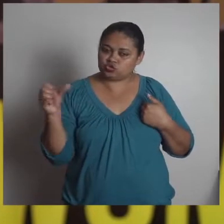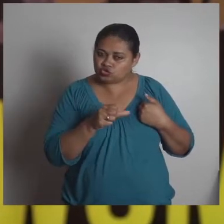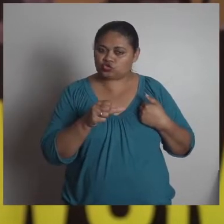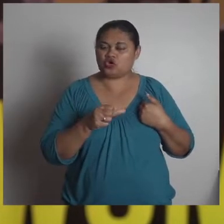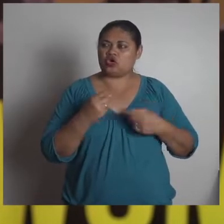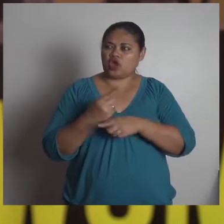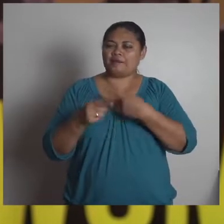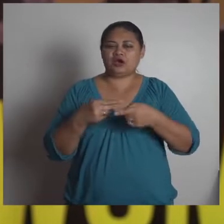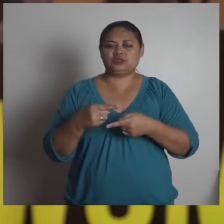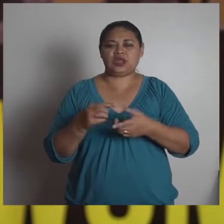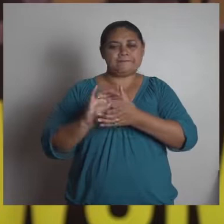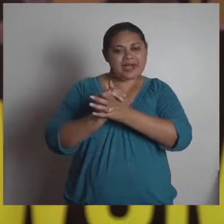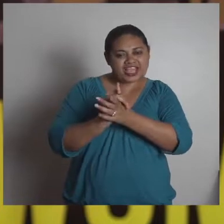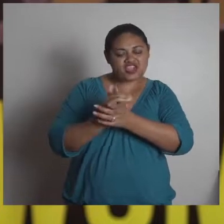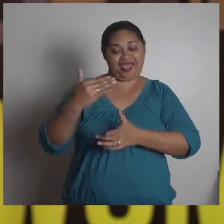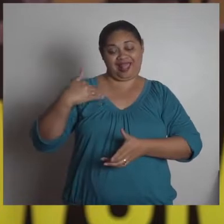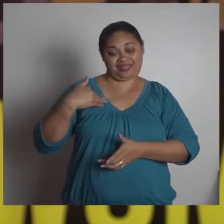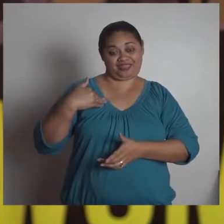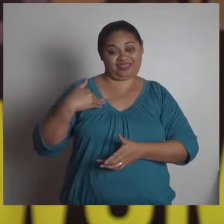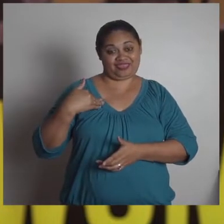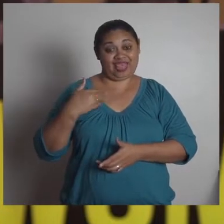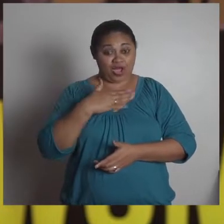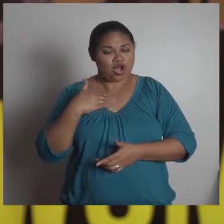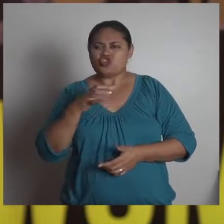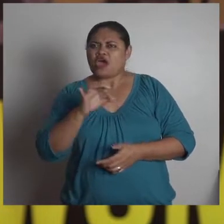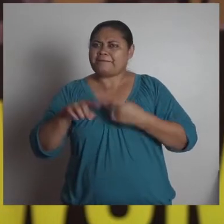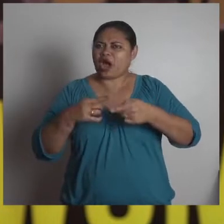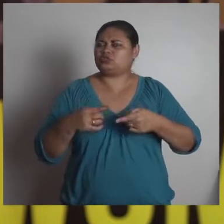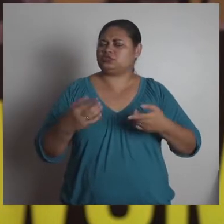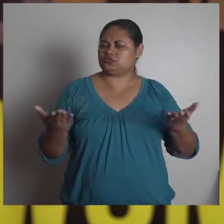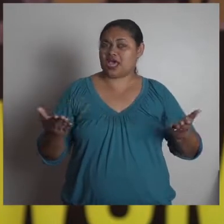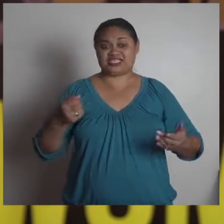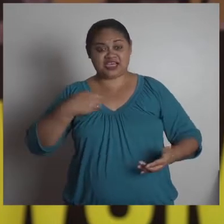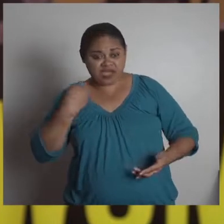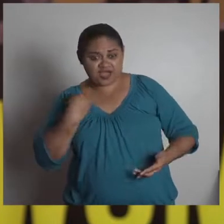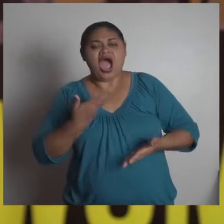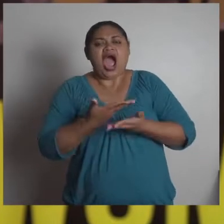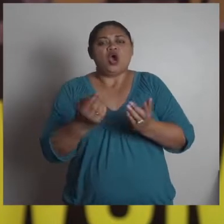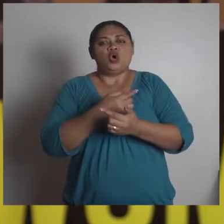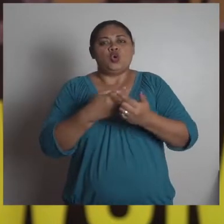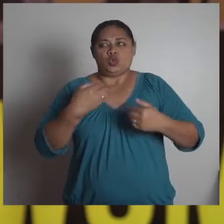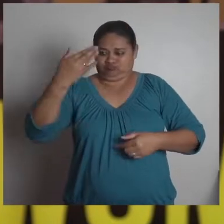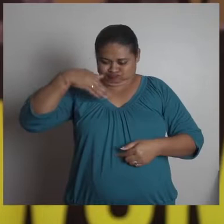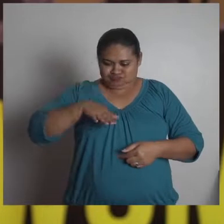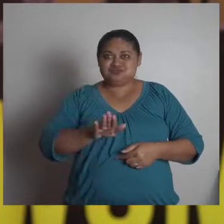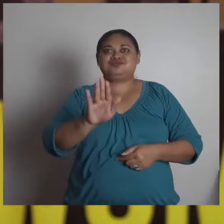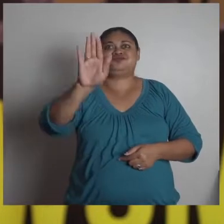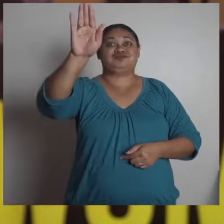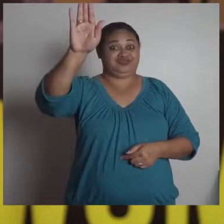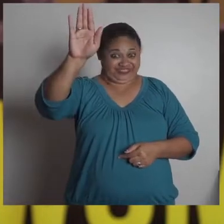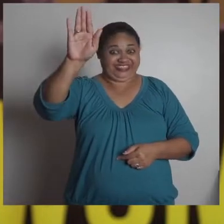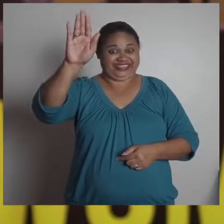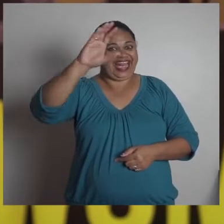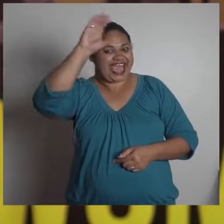able to recapture the language of pleasure and health and well-being, that it's not just about surviving, it's about how